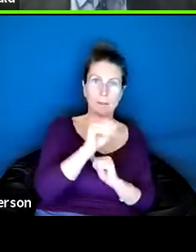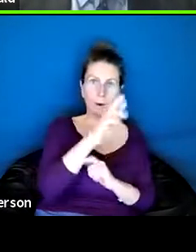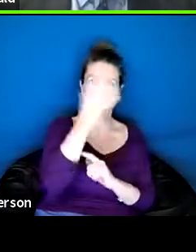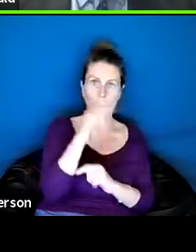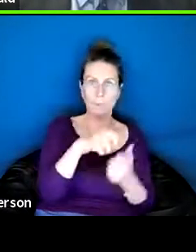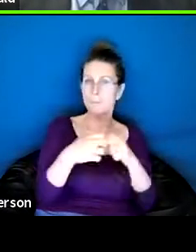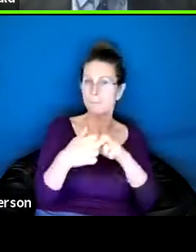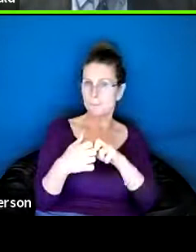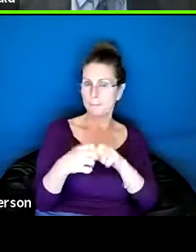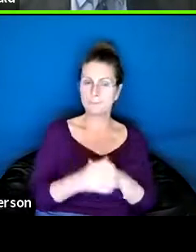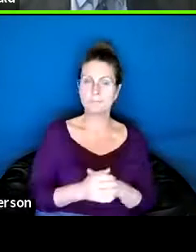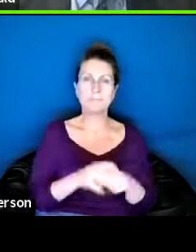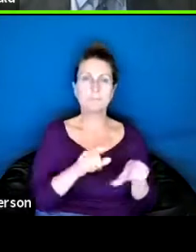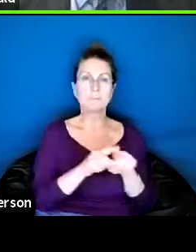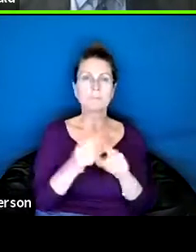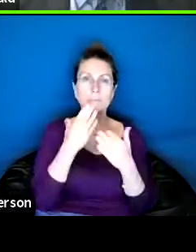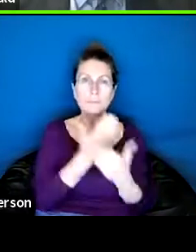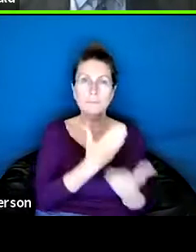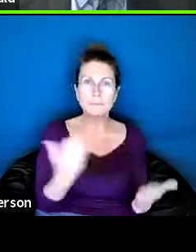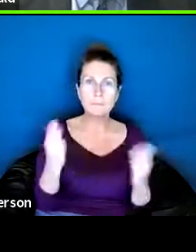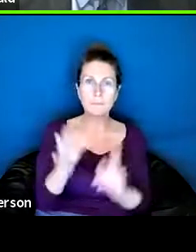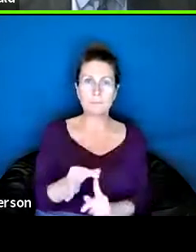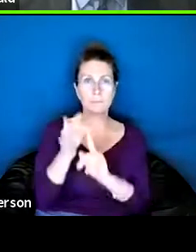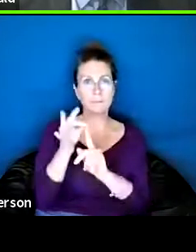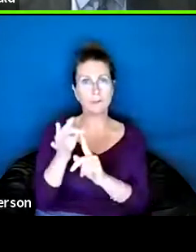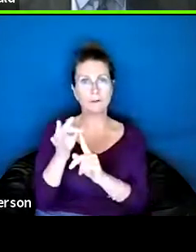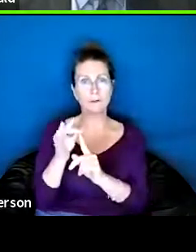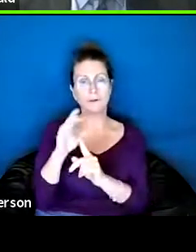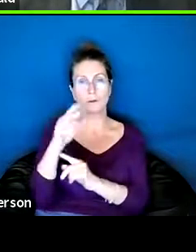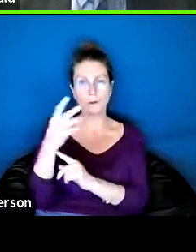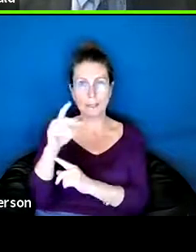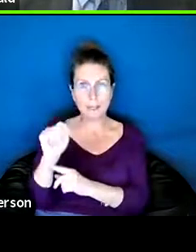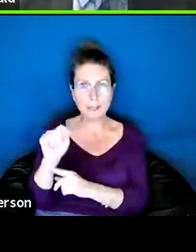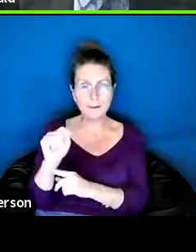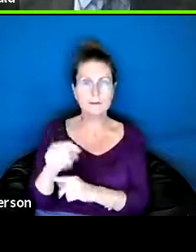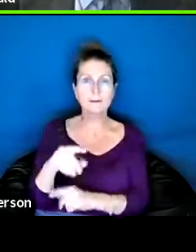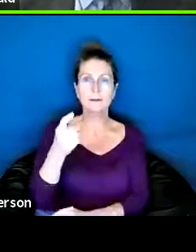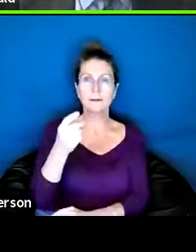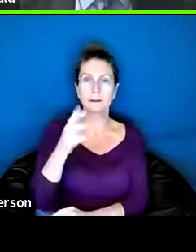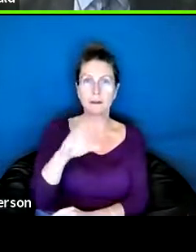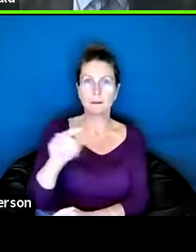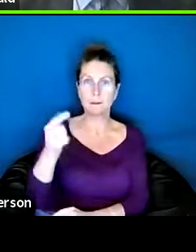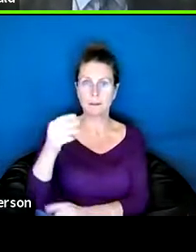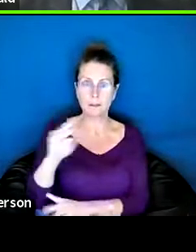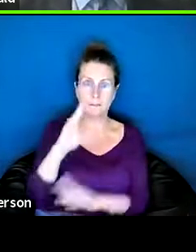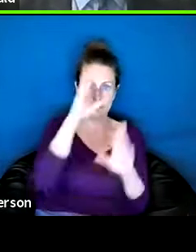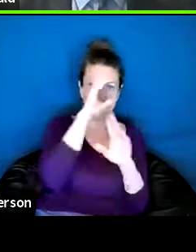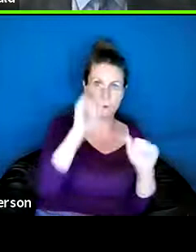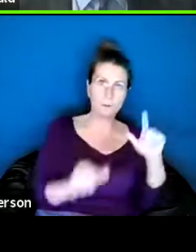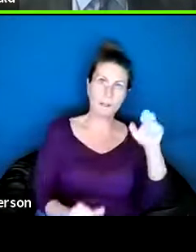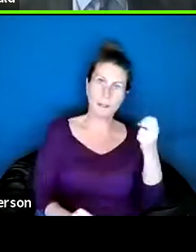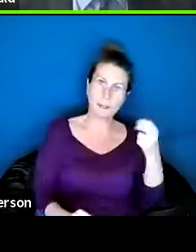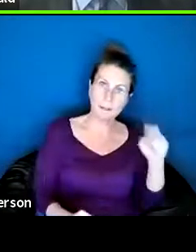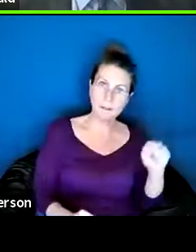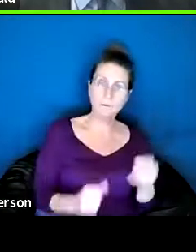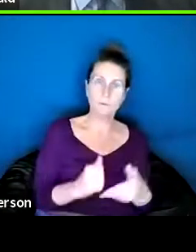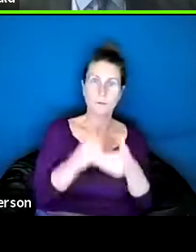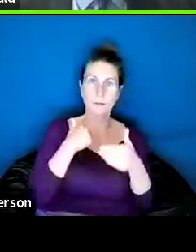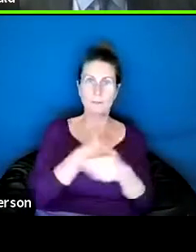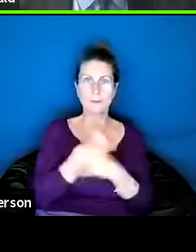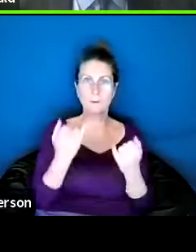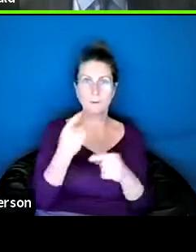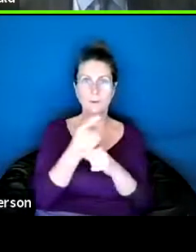to extend our thanks to special guests, Dr. Theresa Tam and President Lenton, for helping us today and joining in